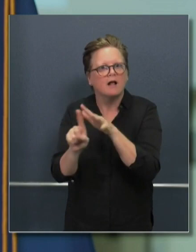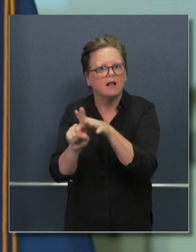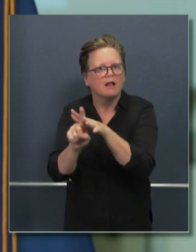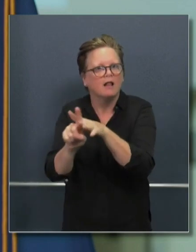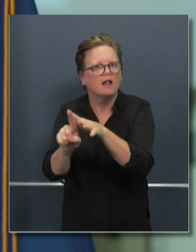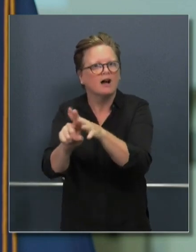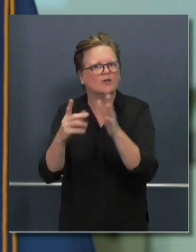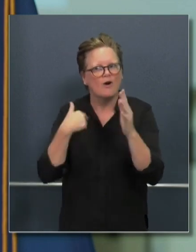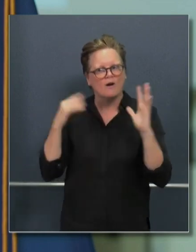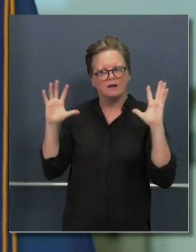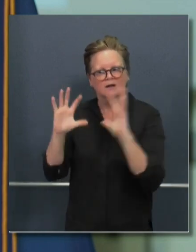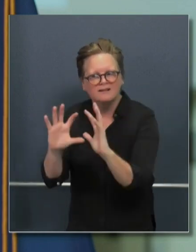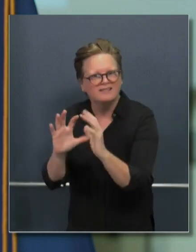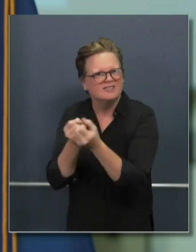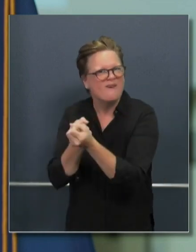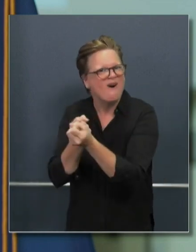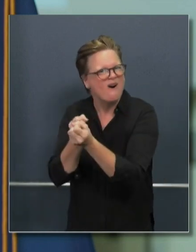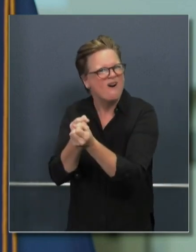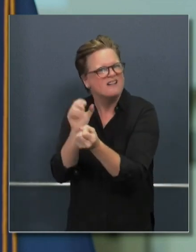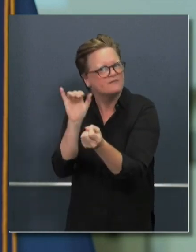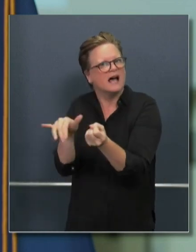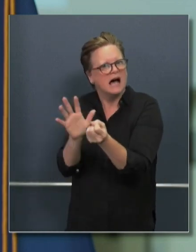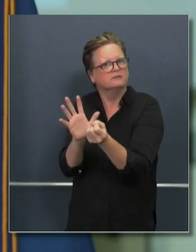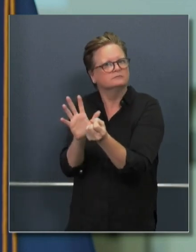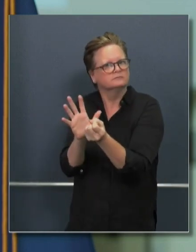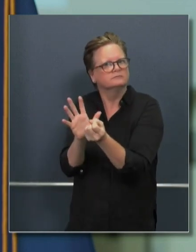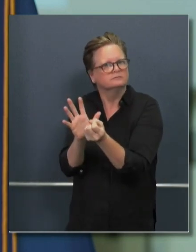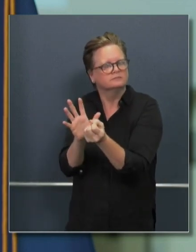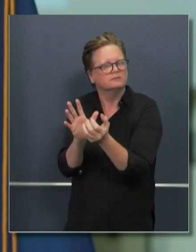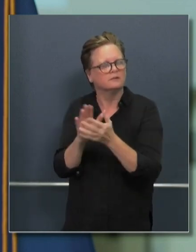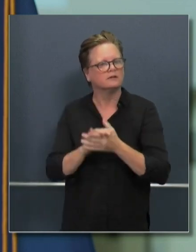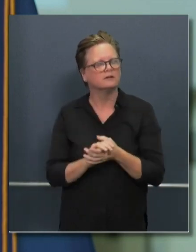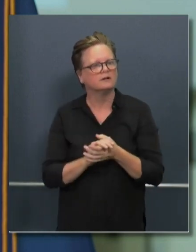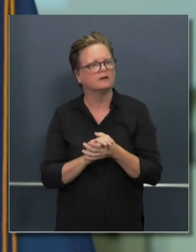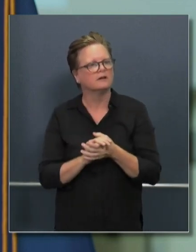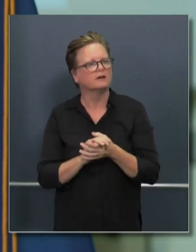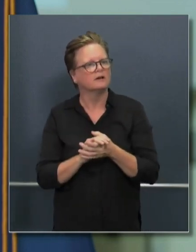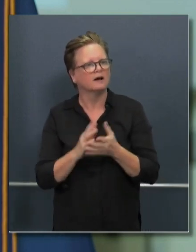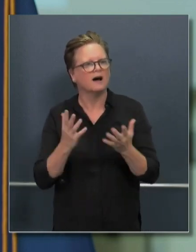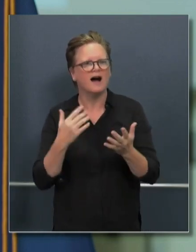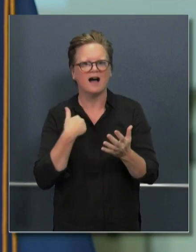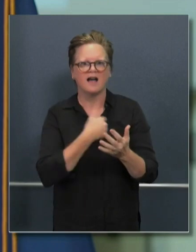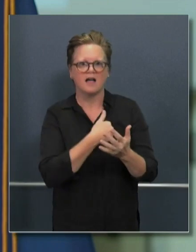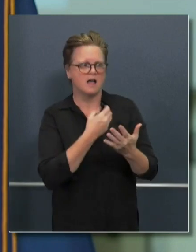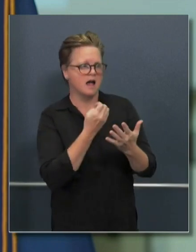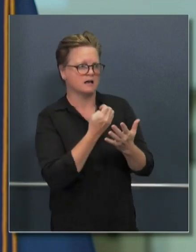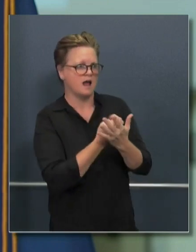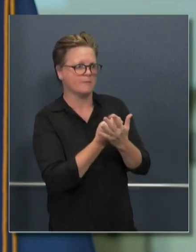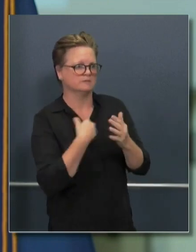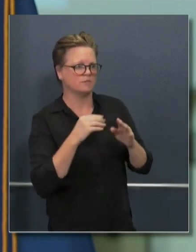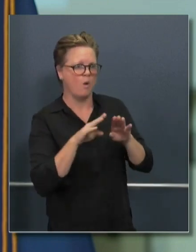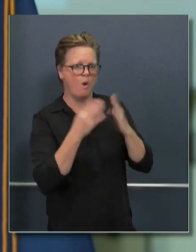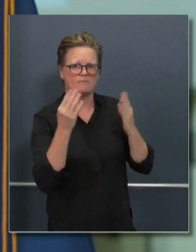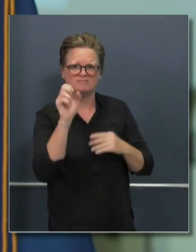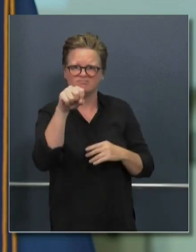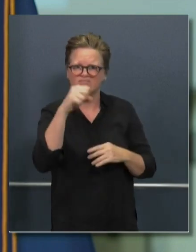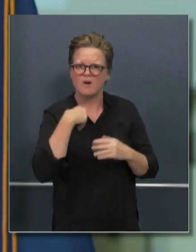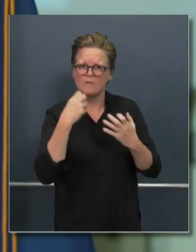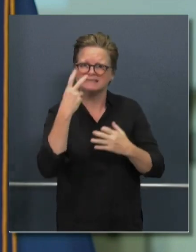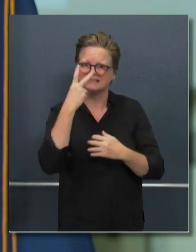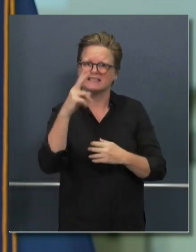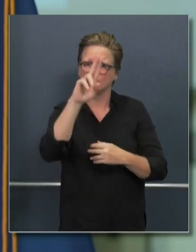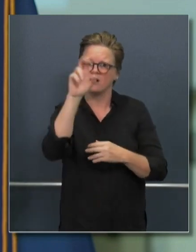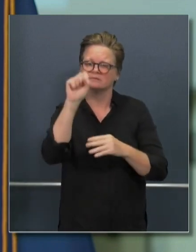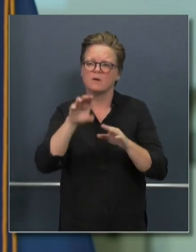begin to meaningfully reopen our economy as a nation, not just as a state. Maserati, KQED.